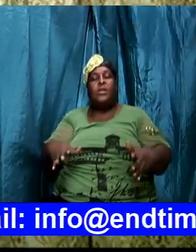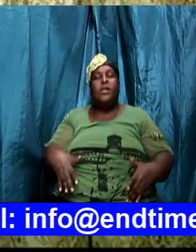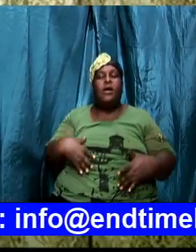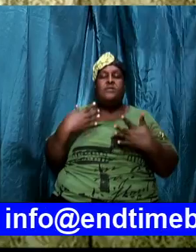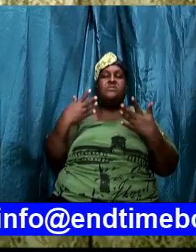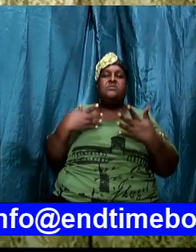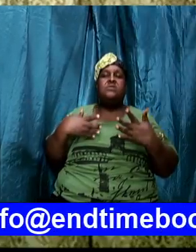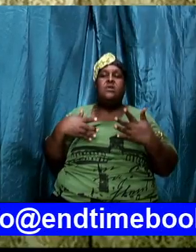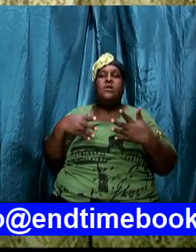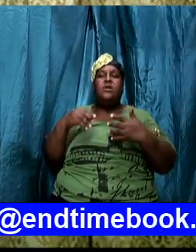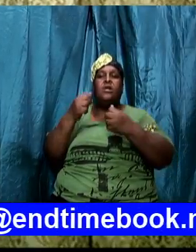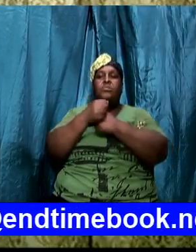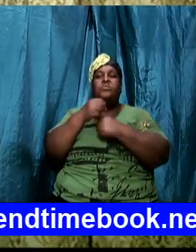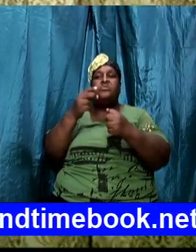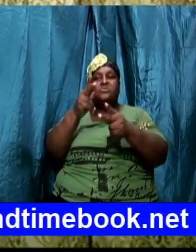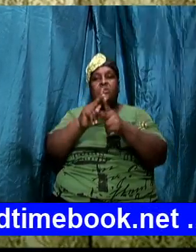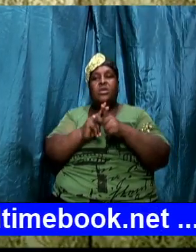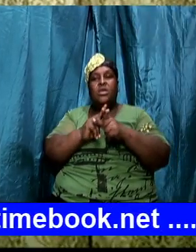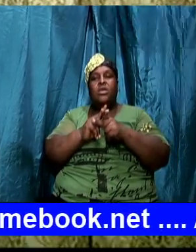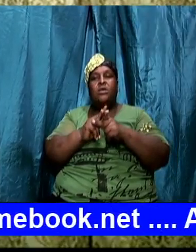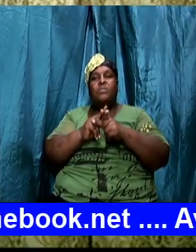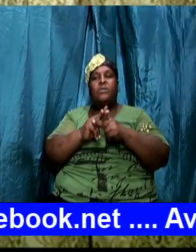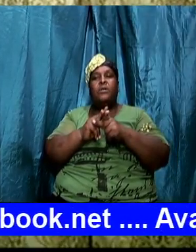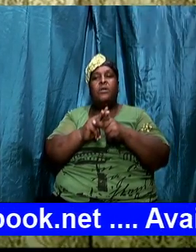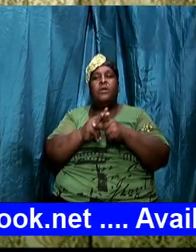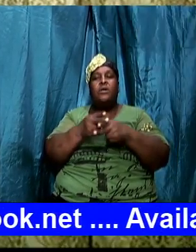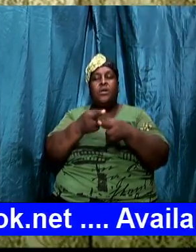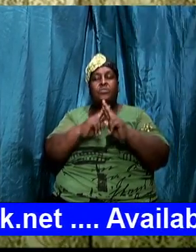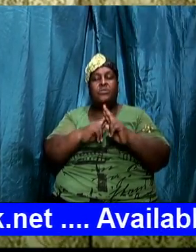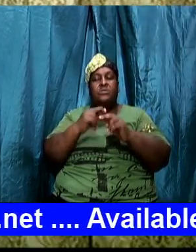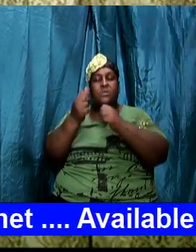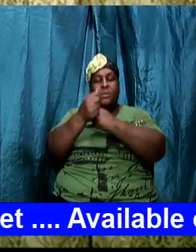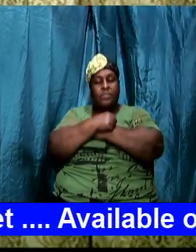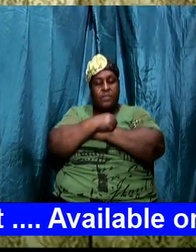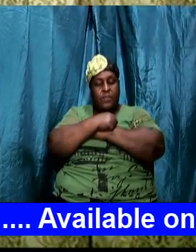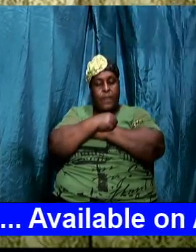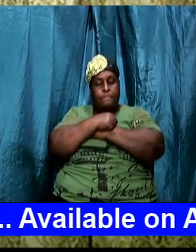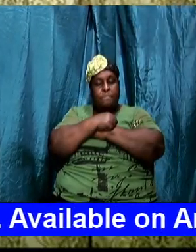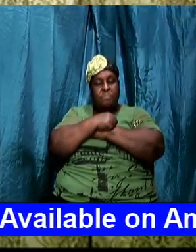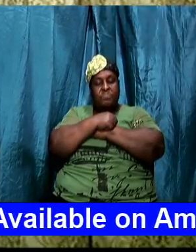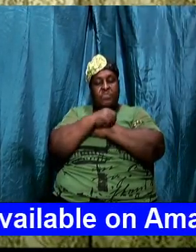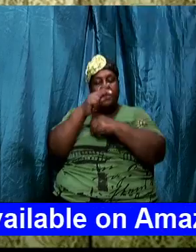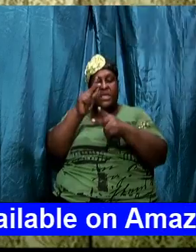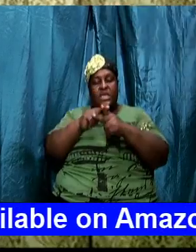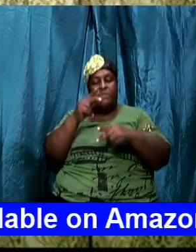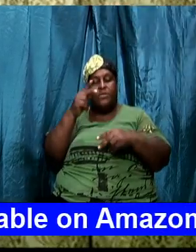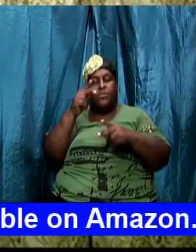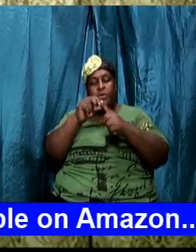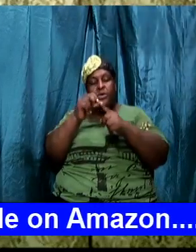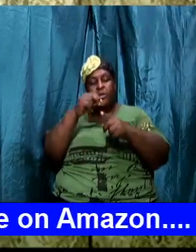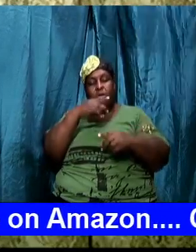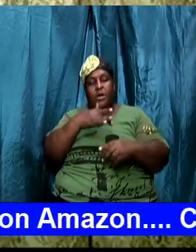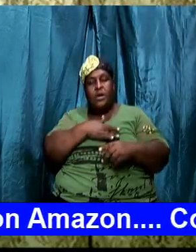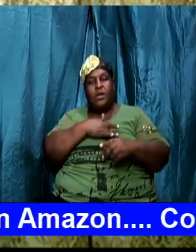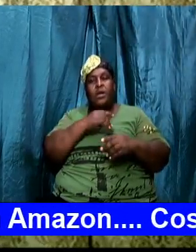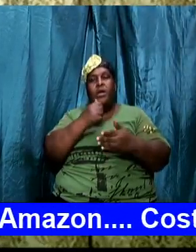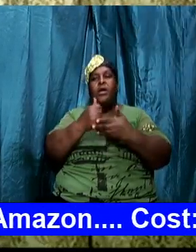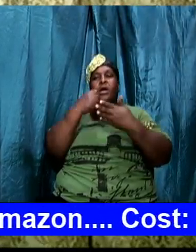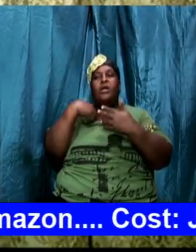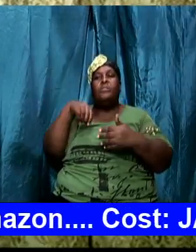to digest. And having received and embraced and digested the word, help us to